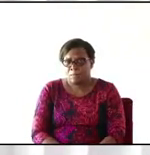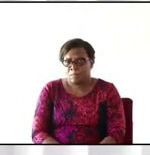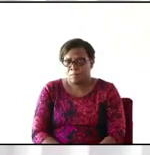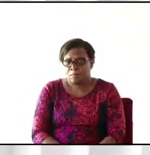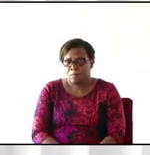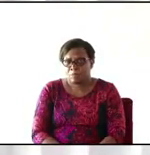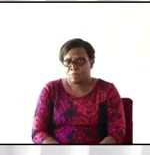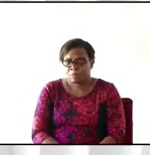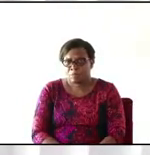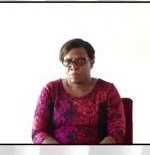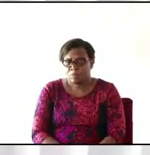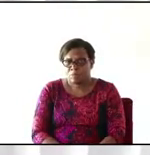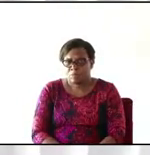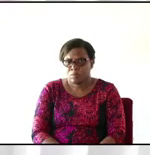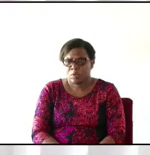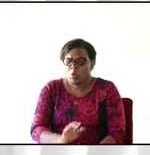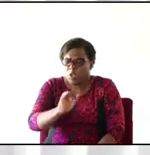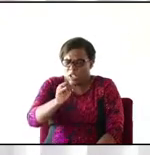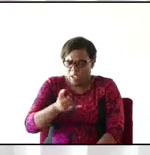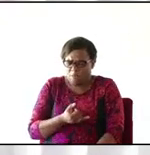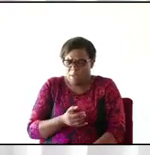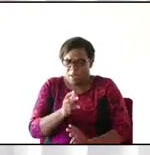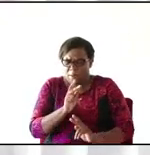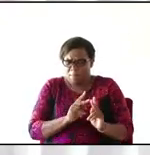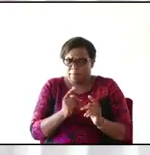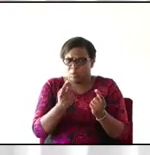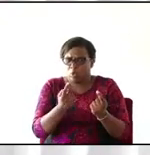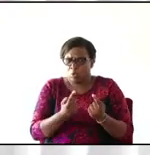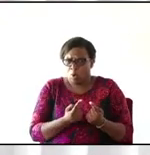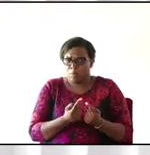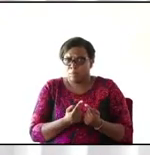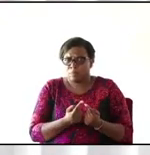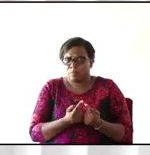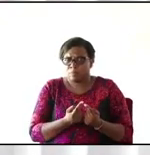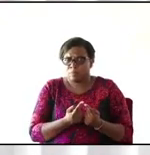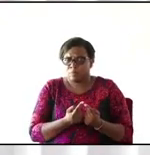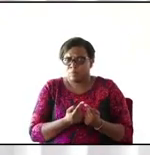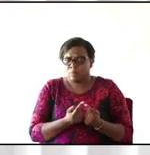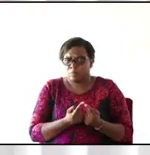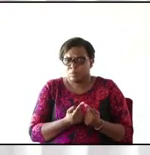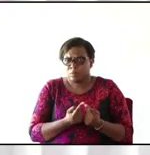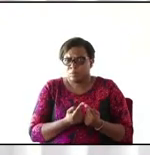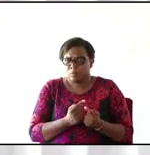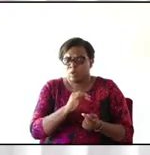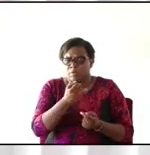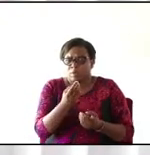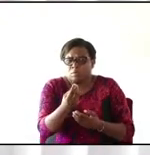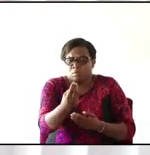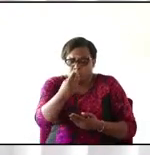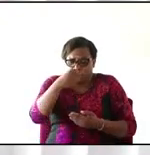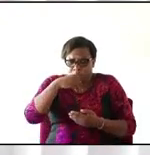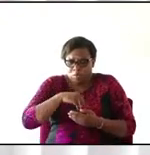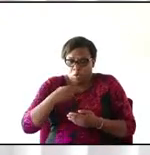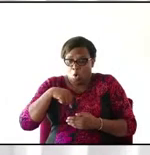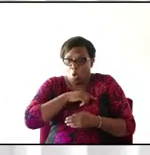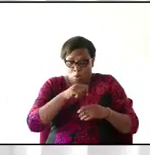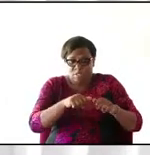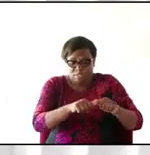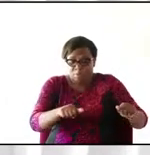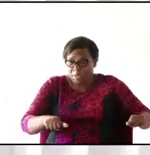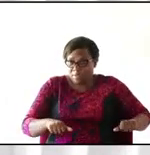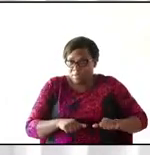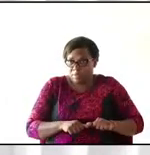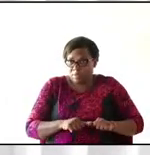When we invite people to come, we're inviting people to come into our space.